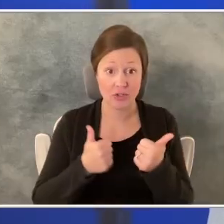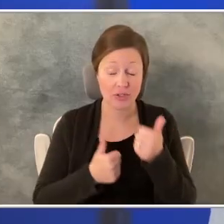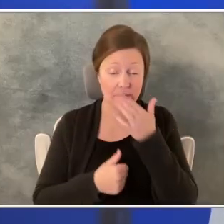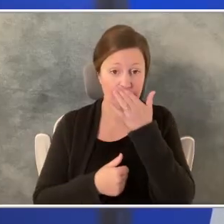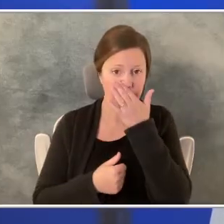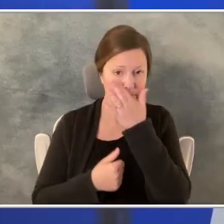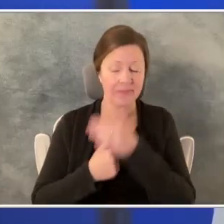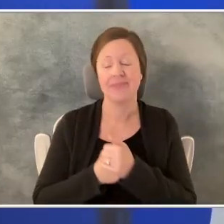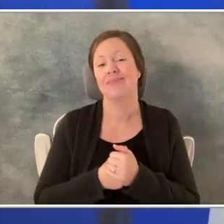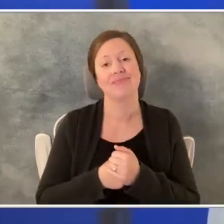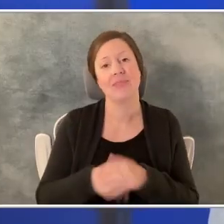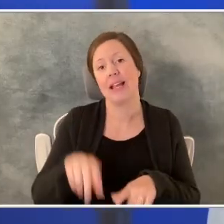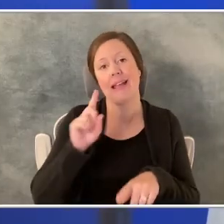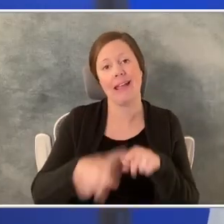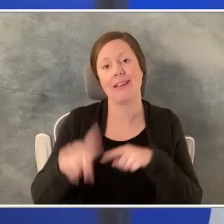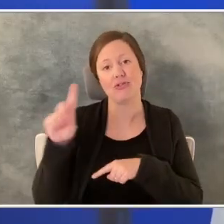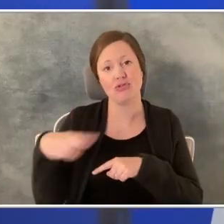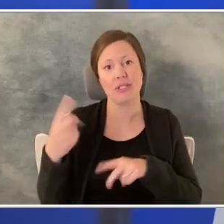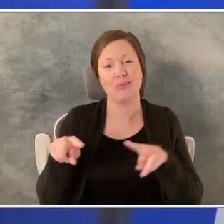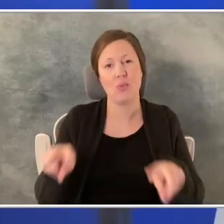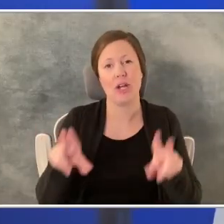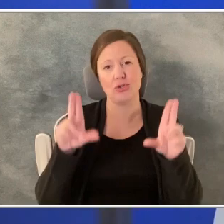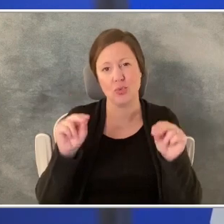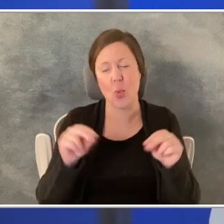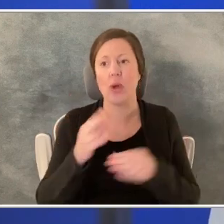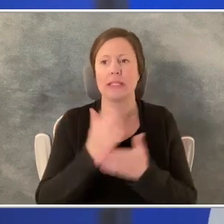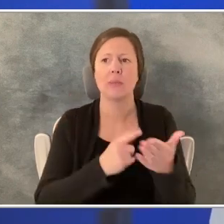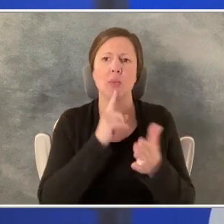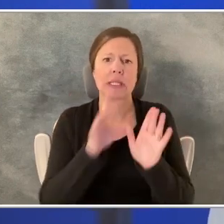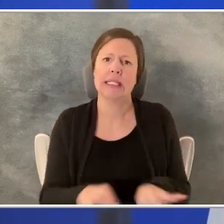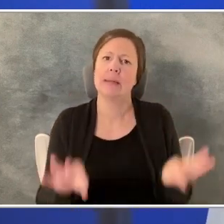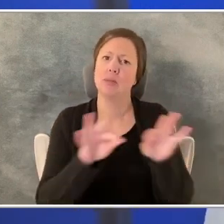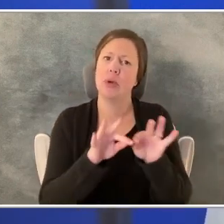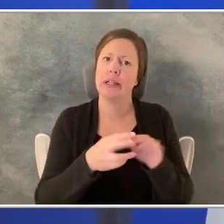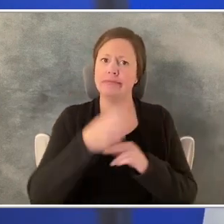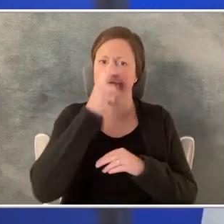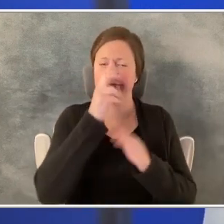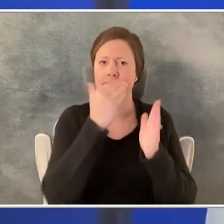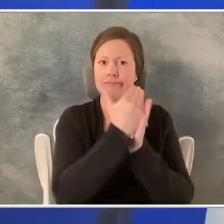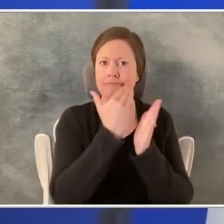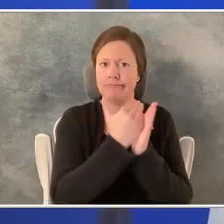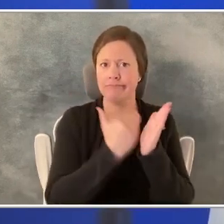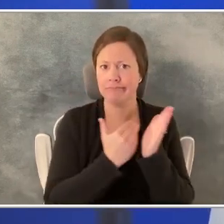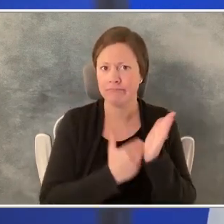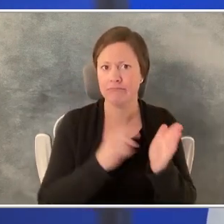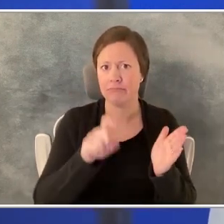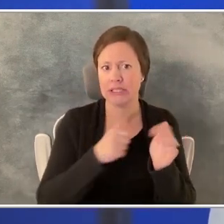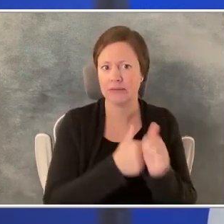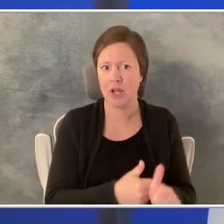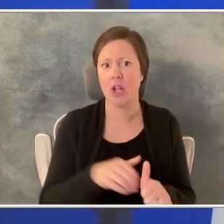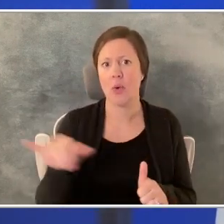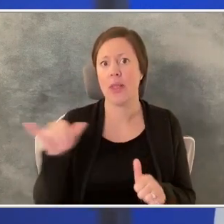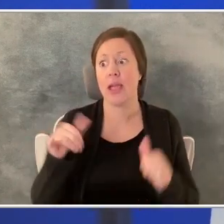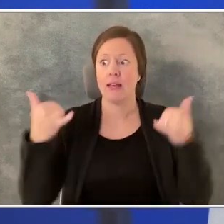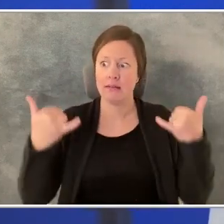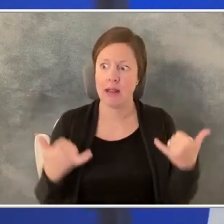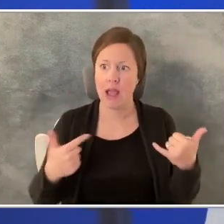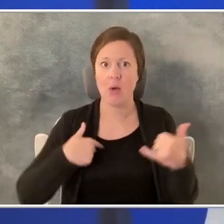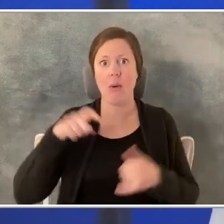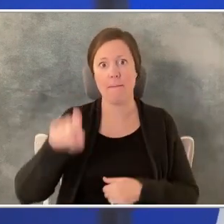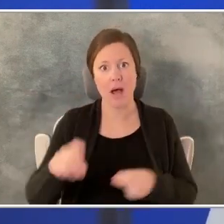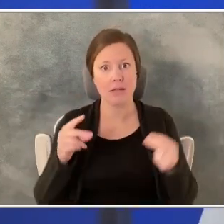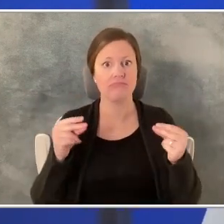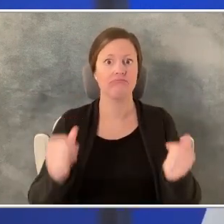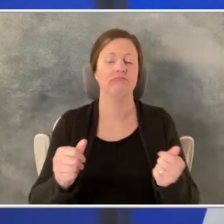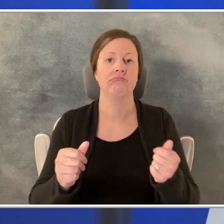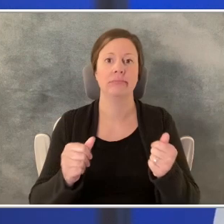active surveillance. So there are some firm guidelines about when you've kind of crossed the threshold to say now it's time to intervene. For Chris, unfortunately, at